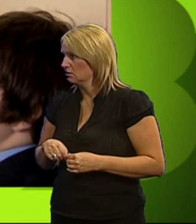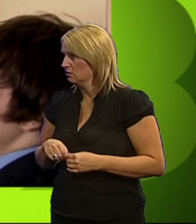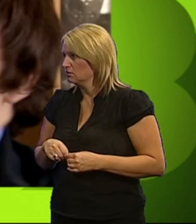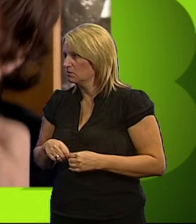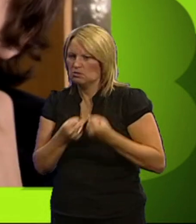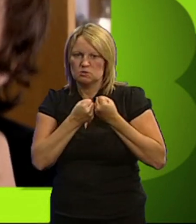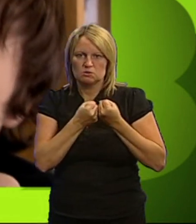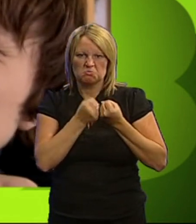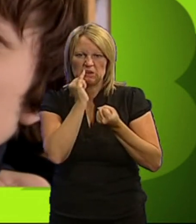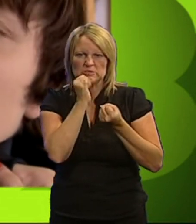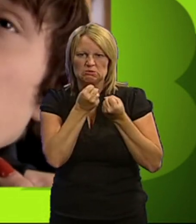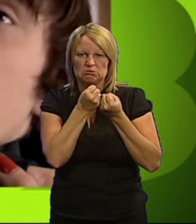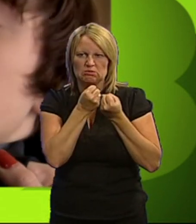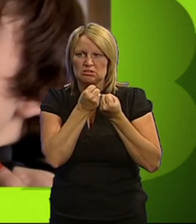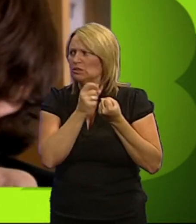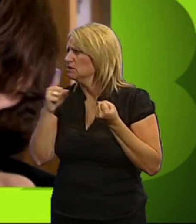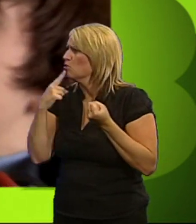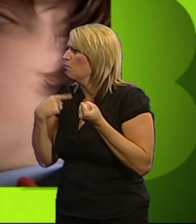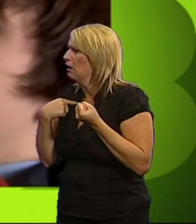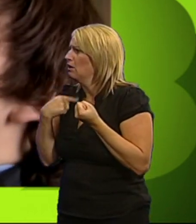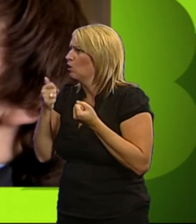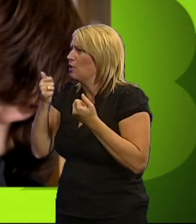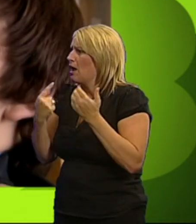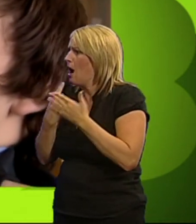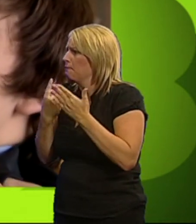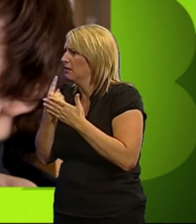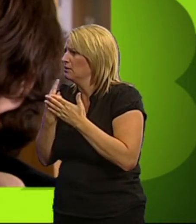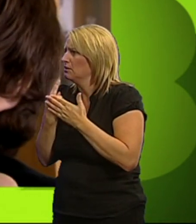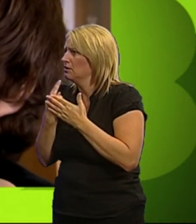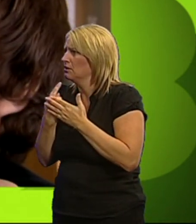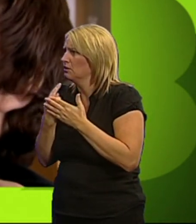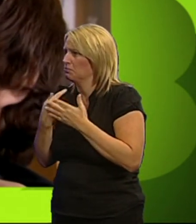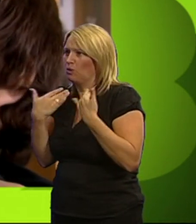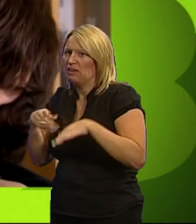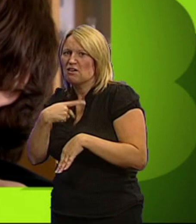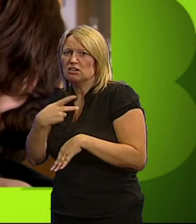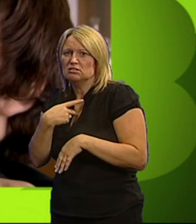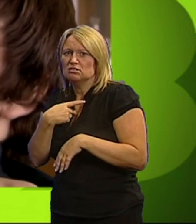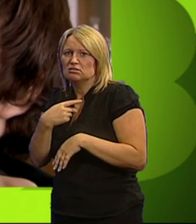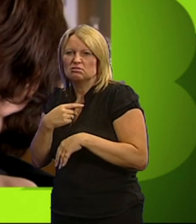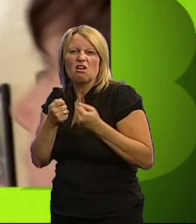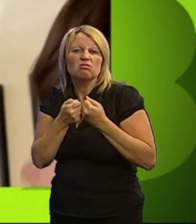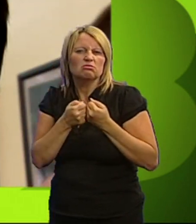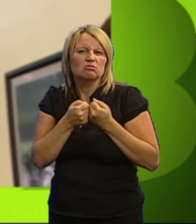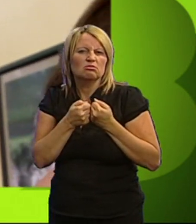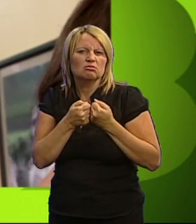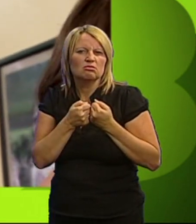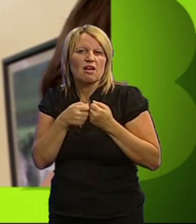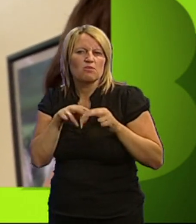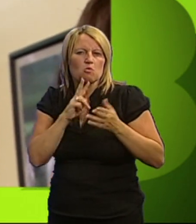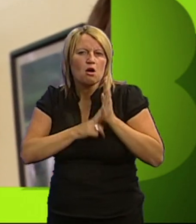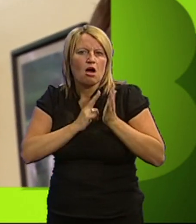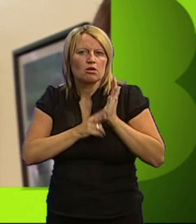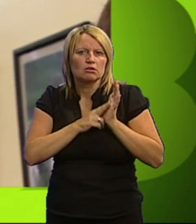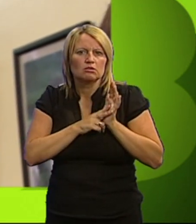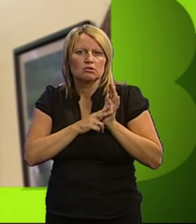No. You little maggot! Well, no, like you said, it's a good thing it happened. She was bound to have left us sooner or later. But what if it had